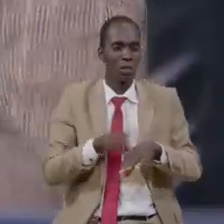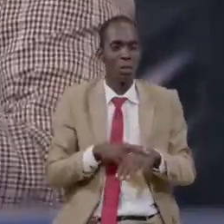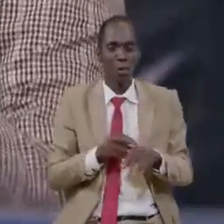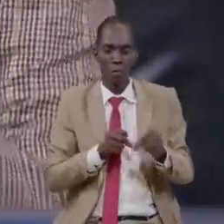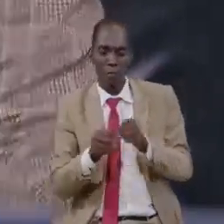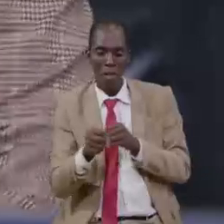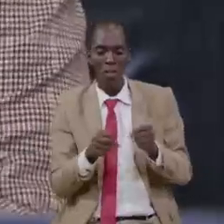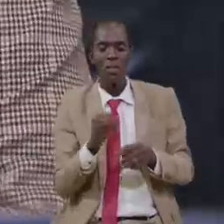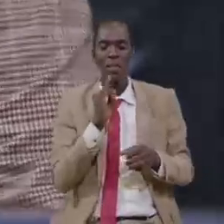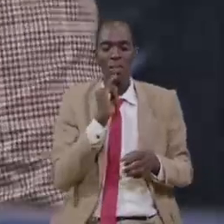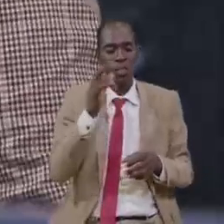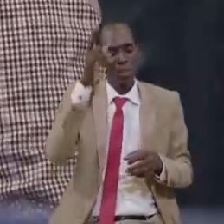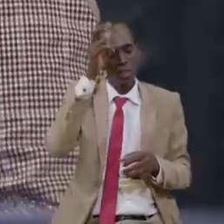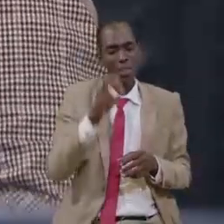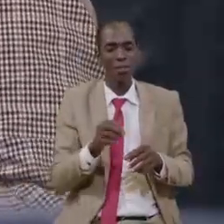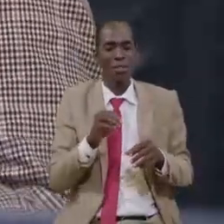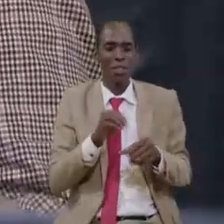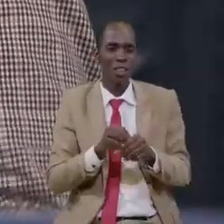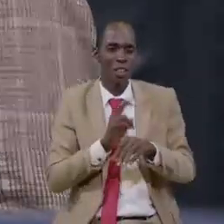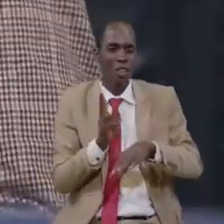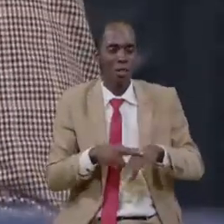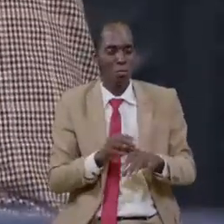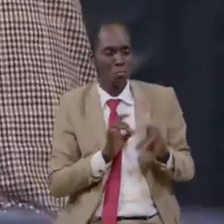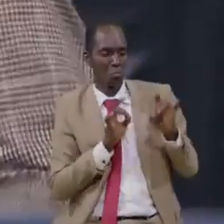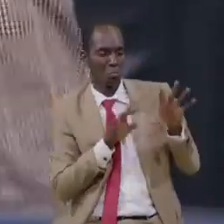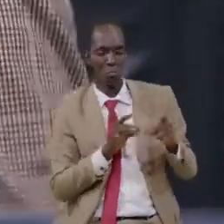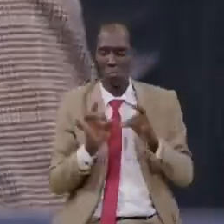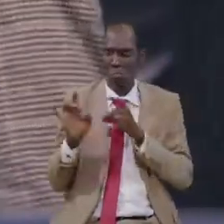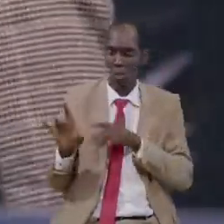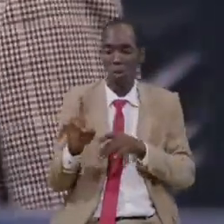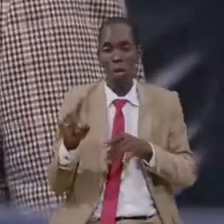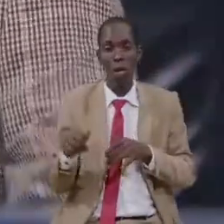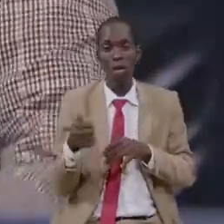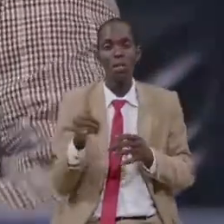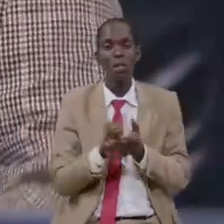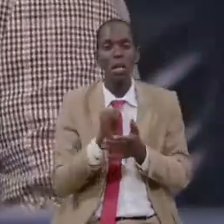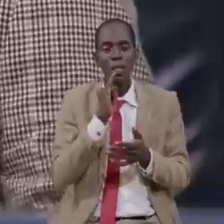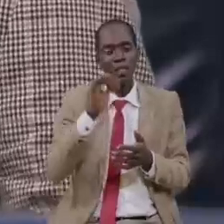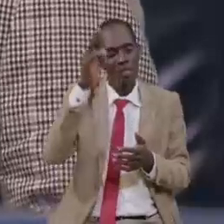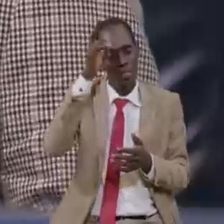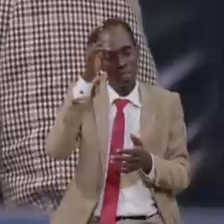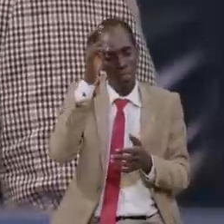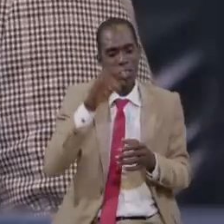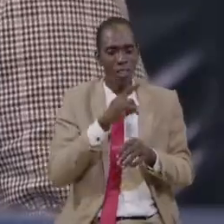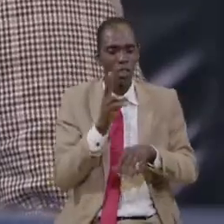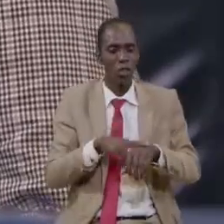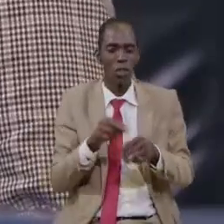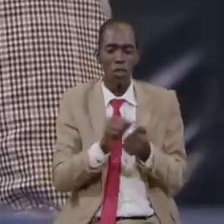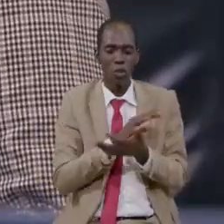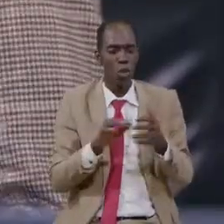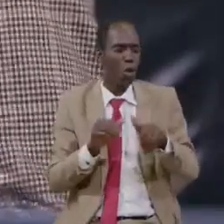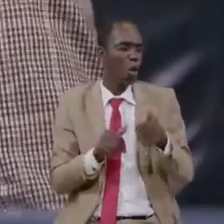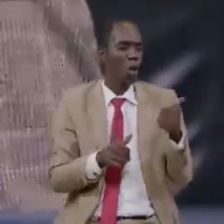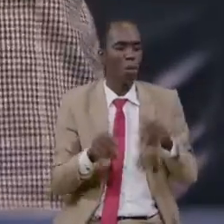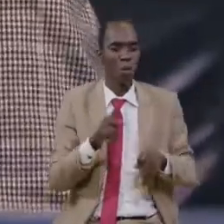nature. Hatred, that's Satan in our nature. Destroying other people, Satan is the